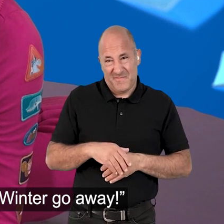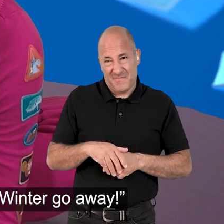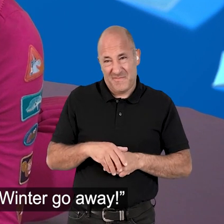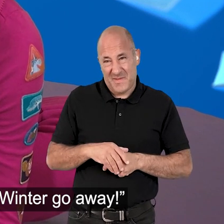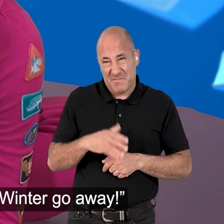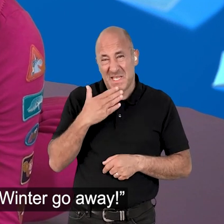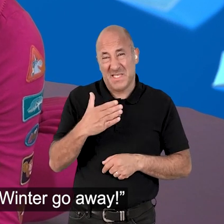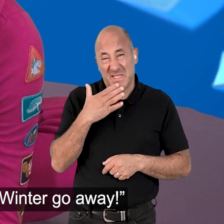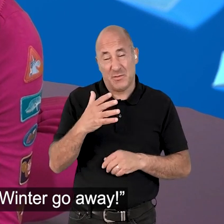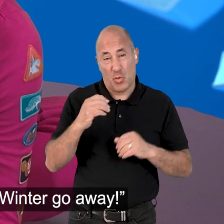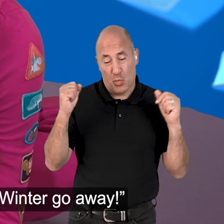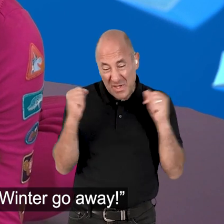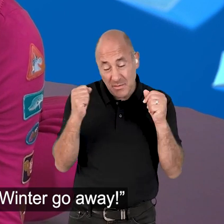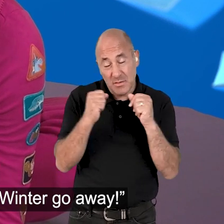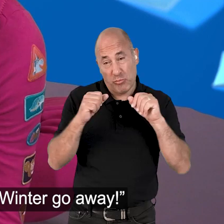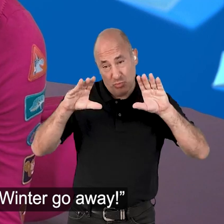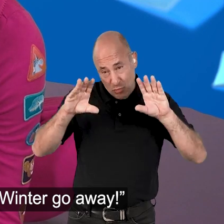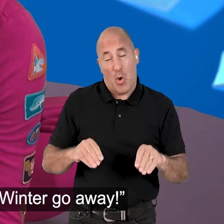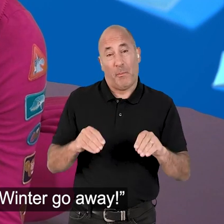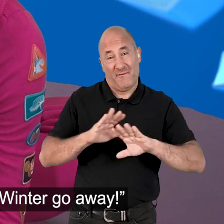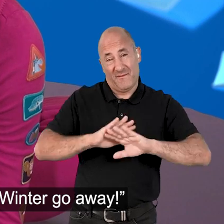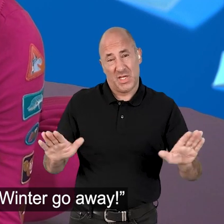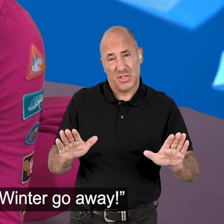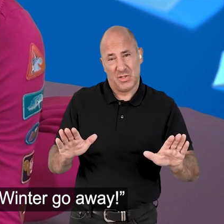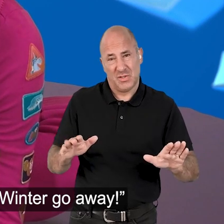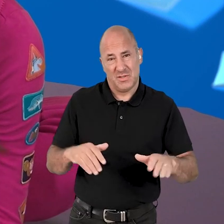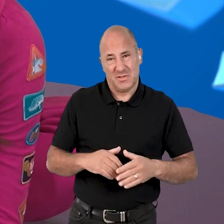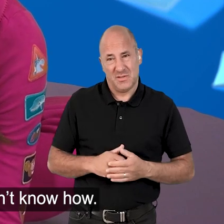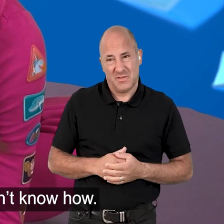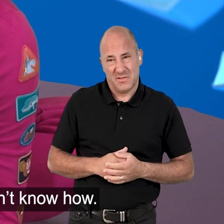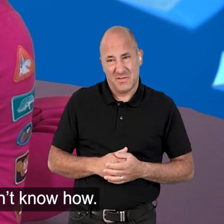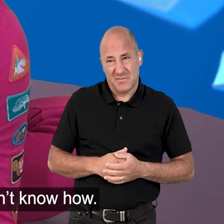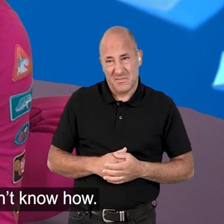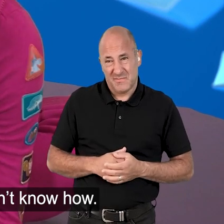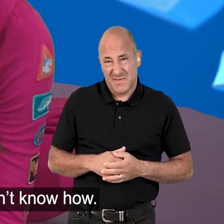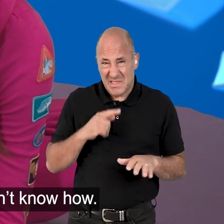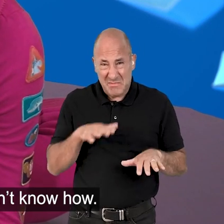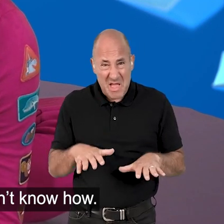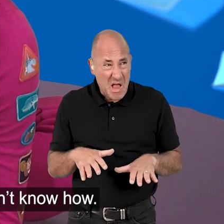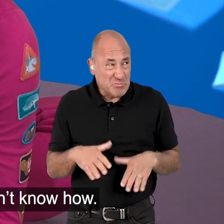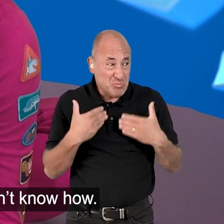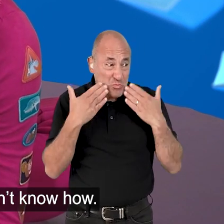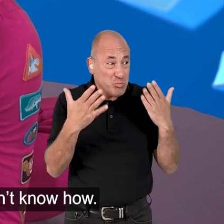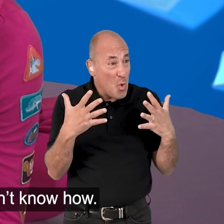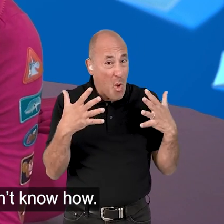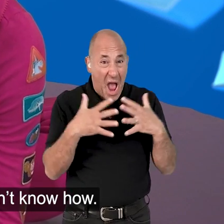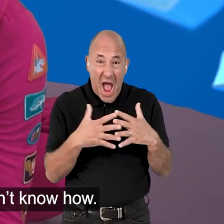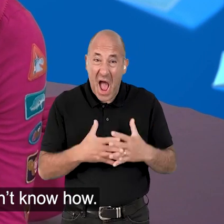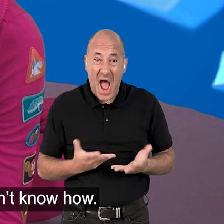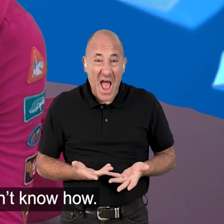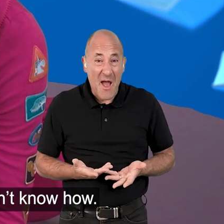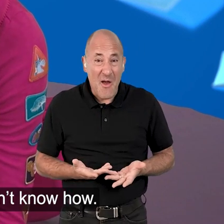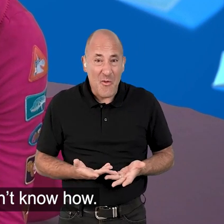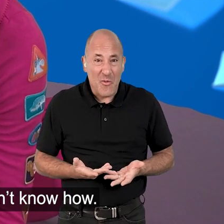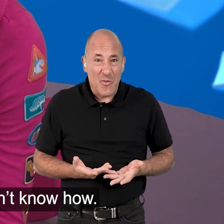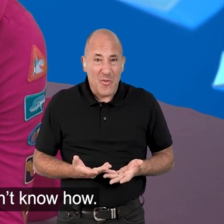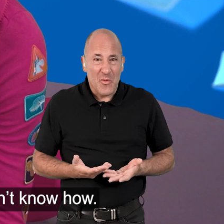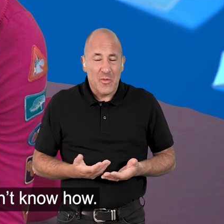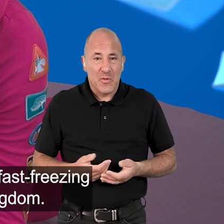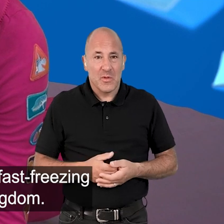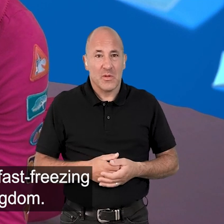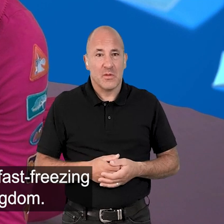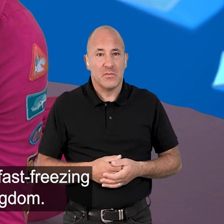Elsa, please, please, make the winter go away, but she confesses that she just doesn't know how.